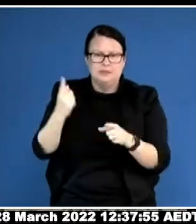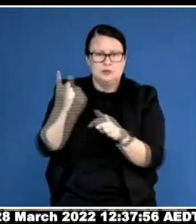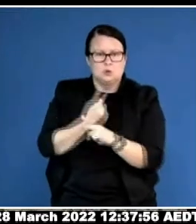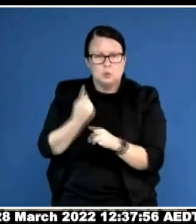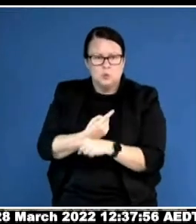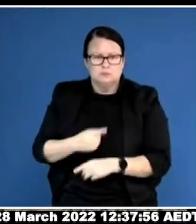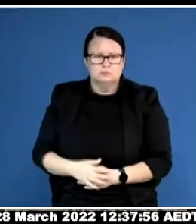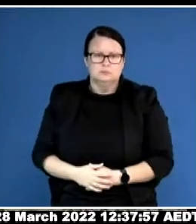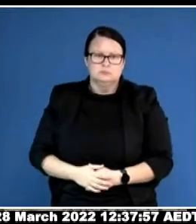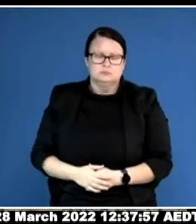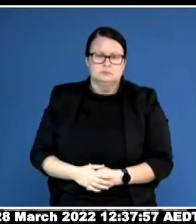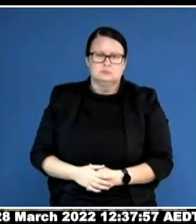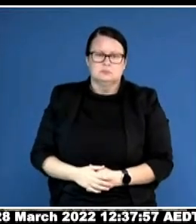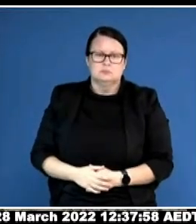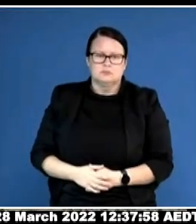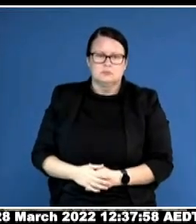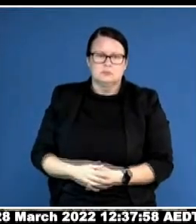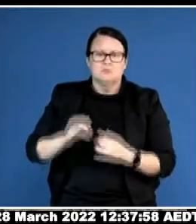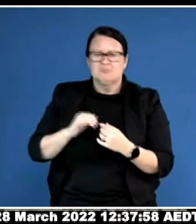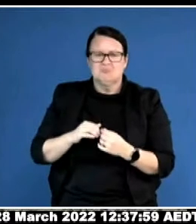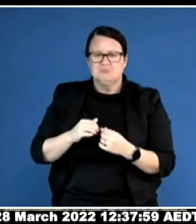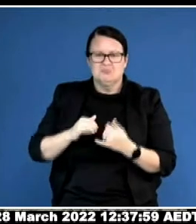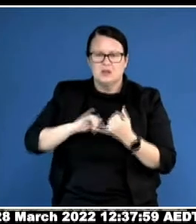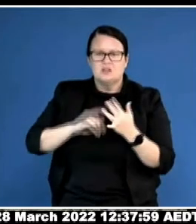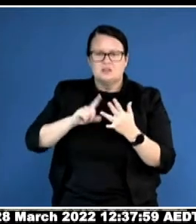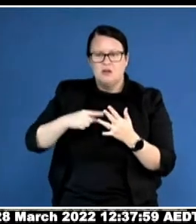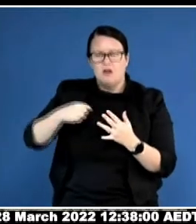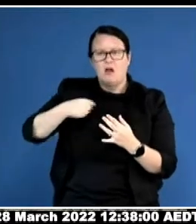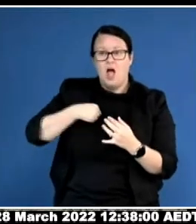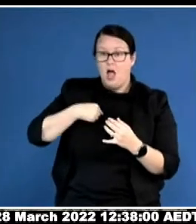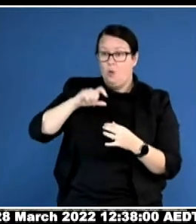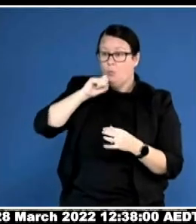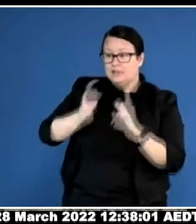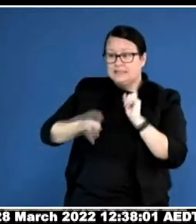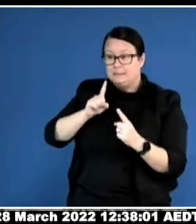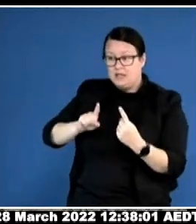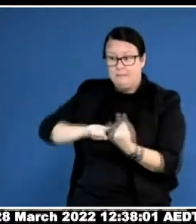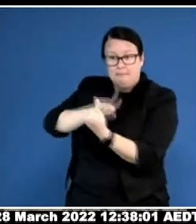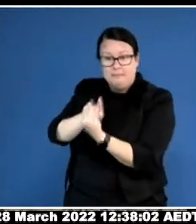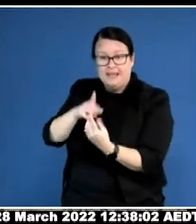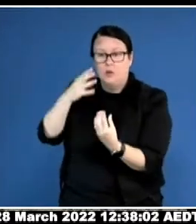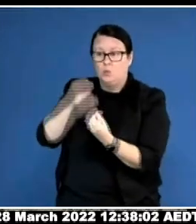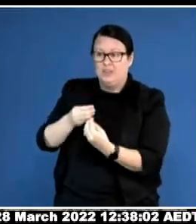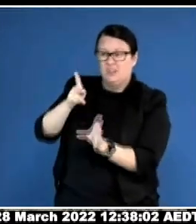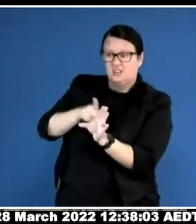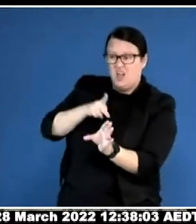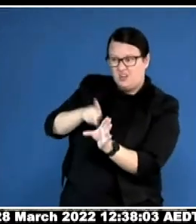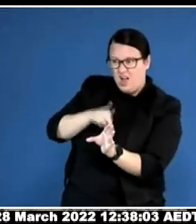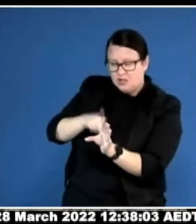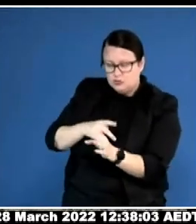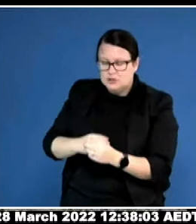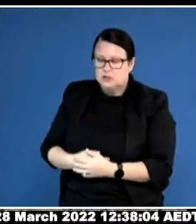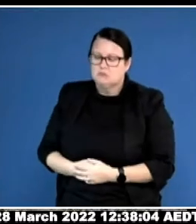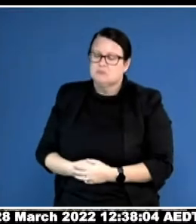about, you know, there was times where I would go into my sessions with my psychiatrist and I would be talking to him